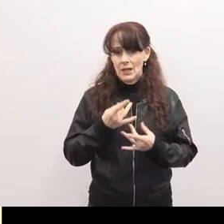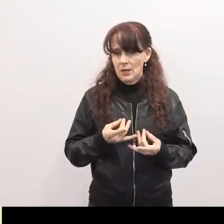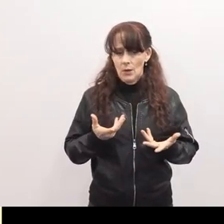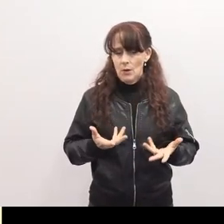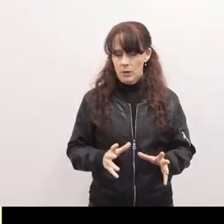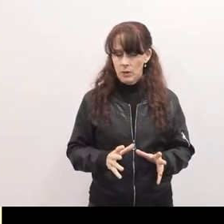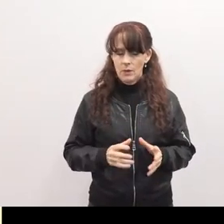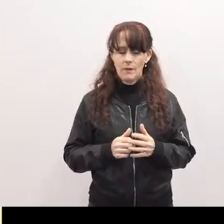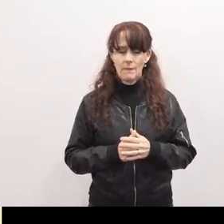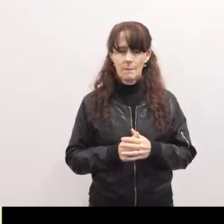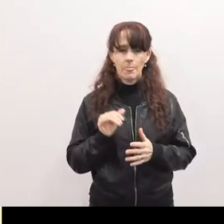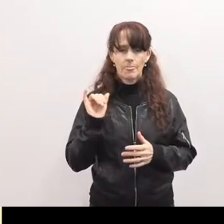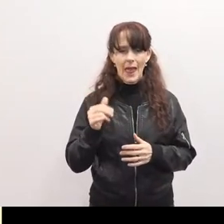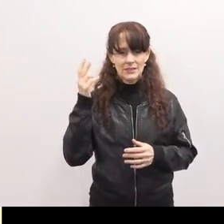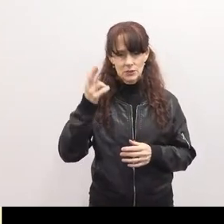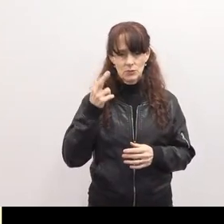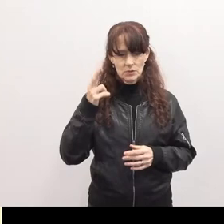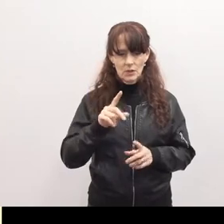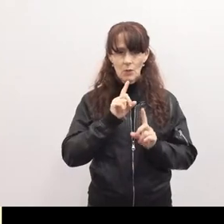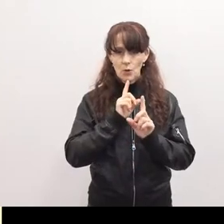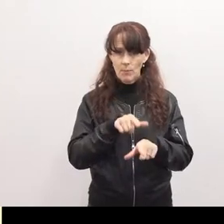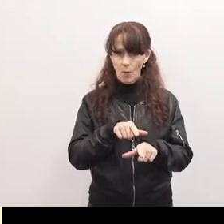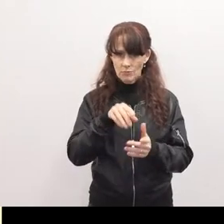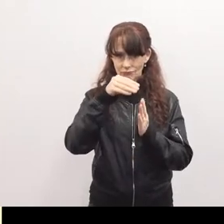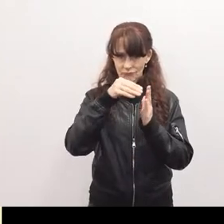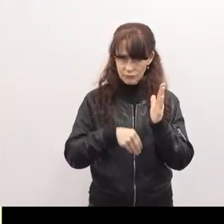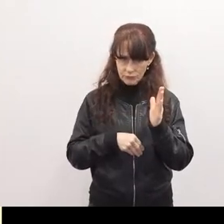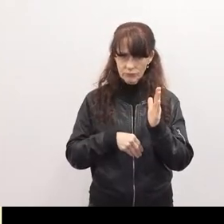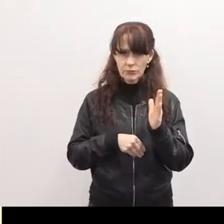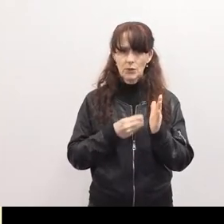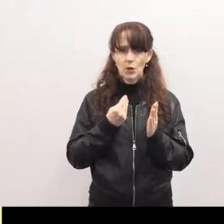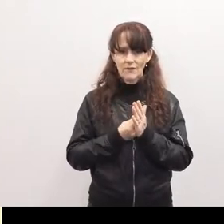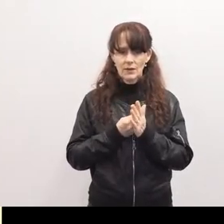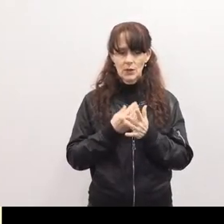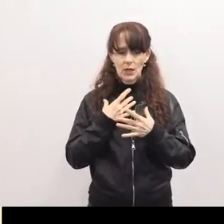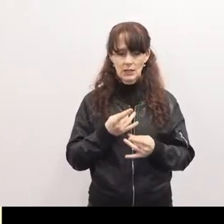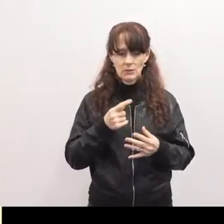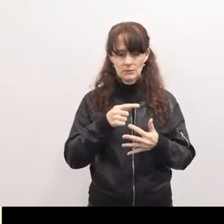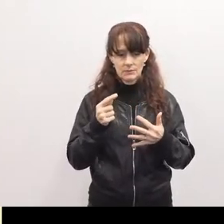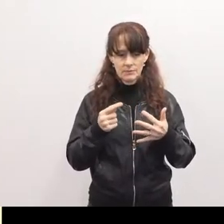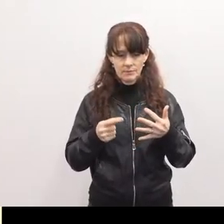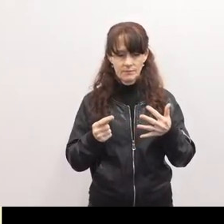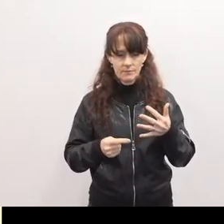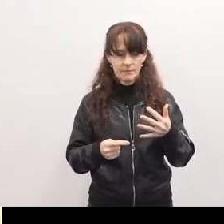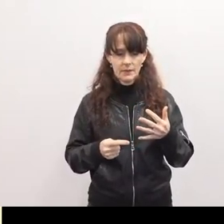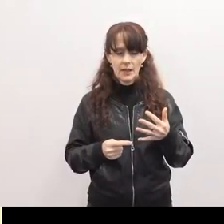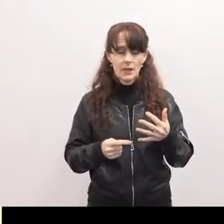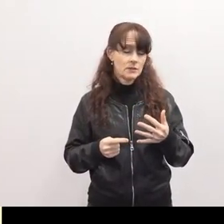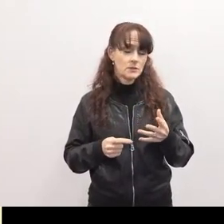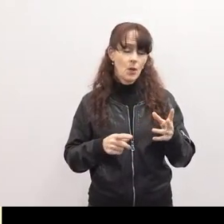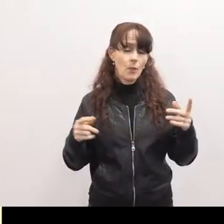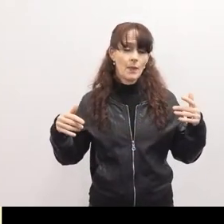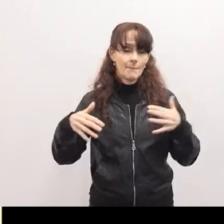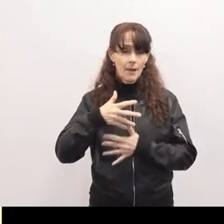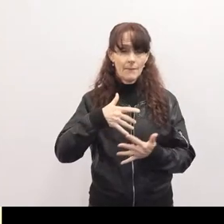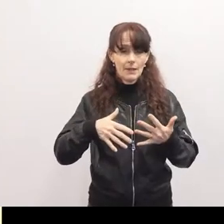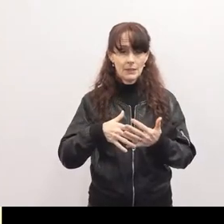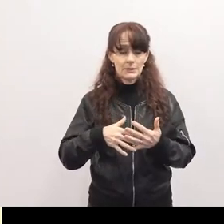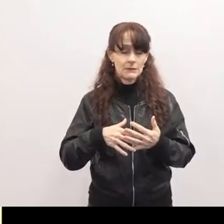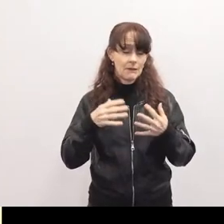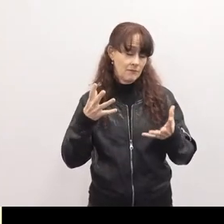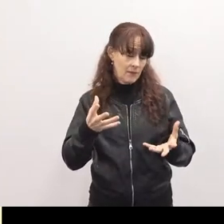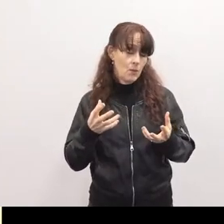right? So that's the reason for the reporting. You need to report what your financial interests are so the public, if they choose to, can see